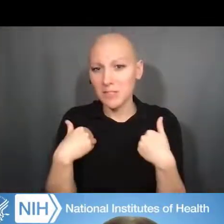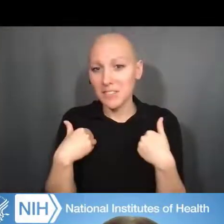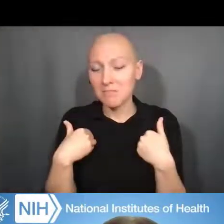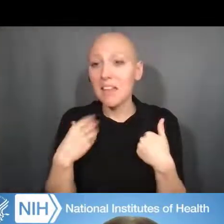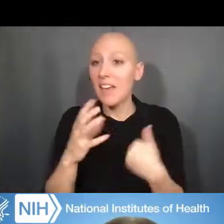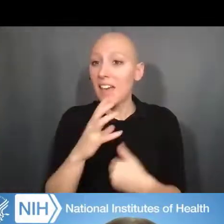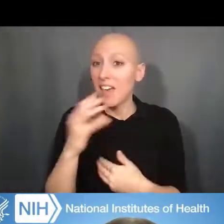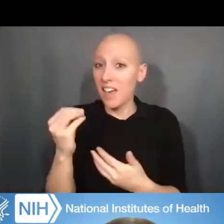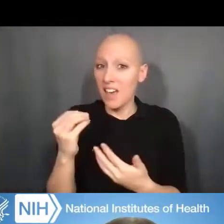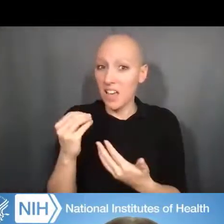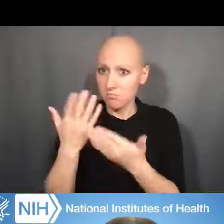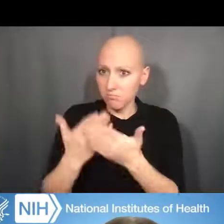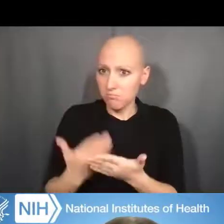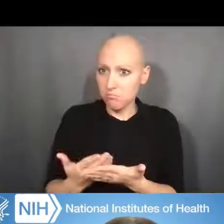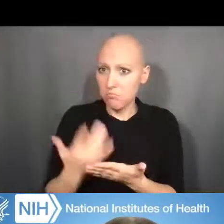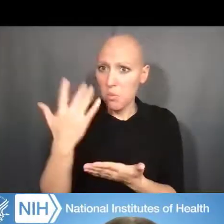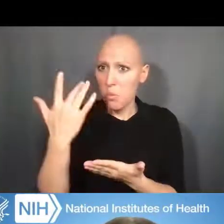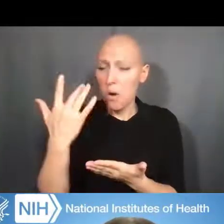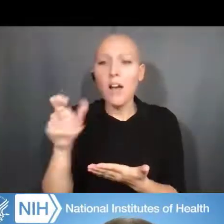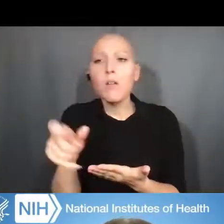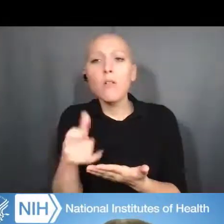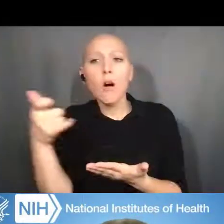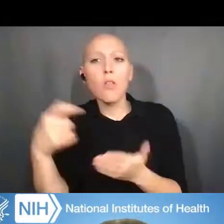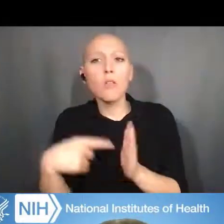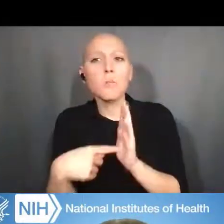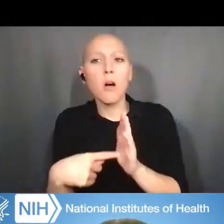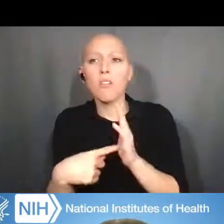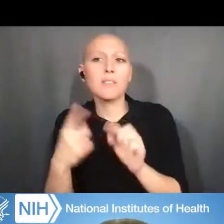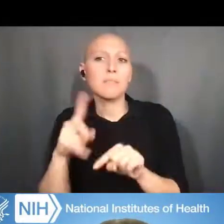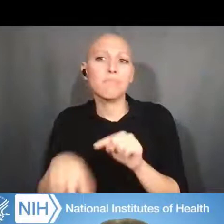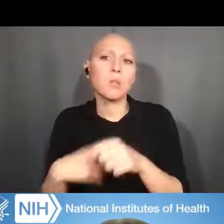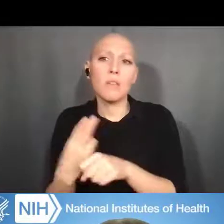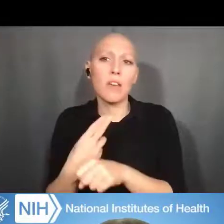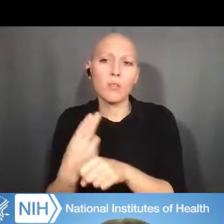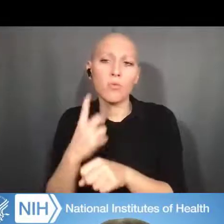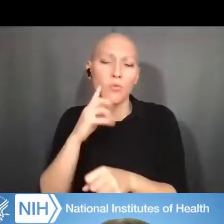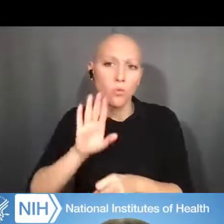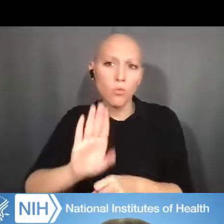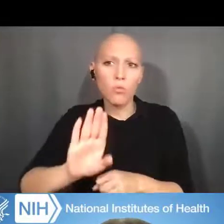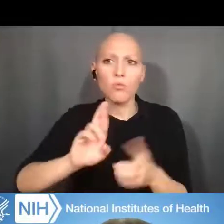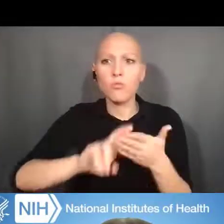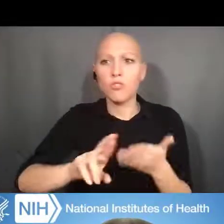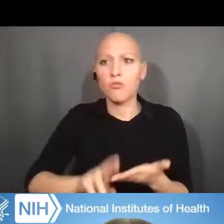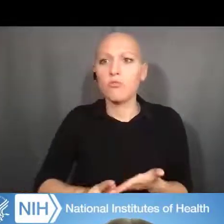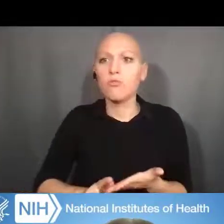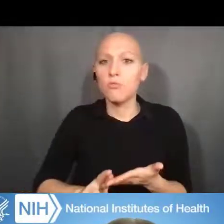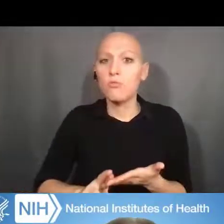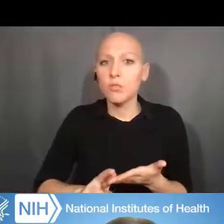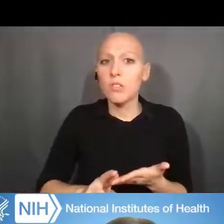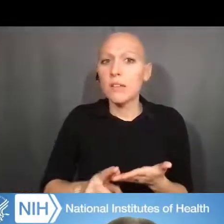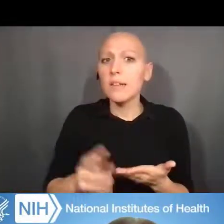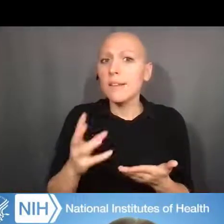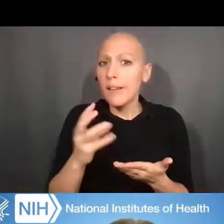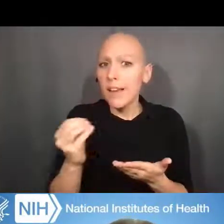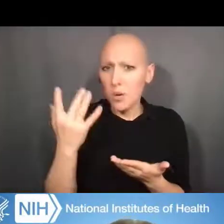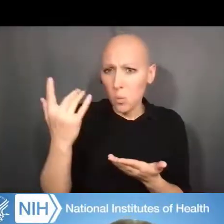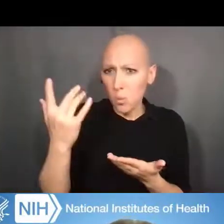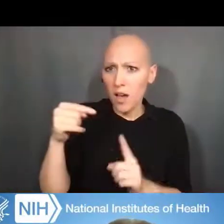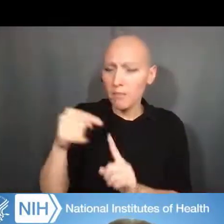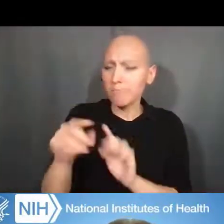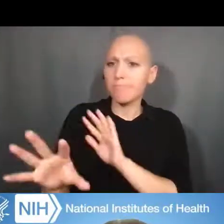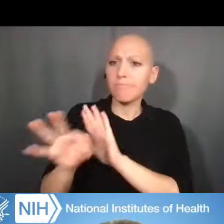be accomplished using alternative model, as well as a justification for the species used. And you must